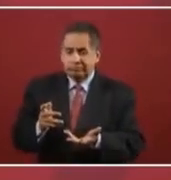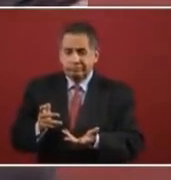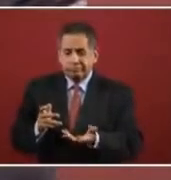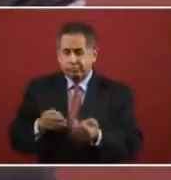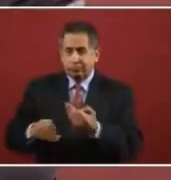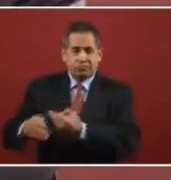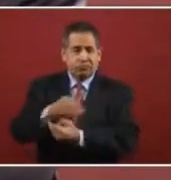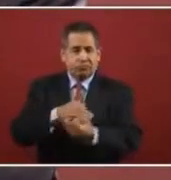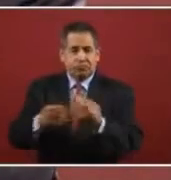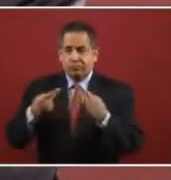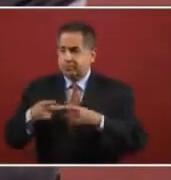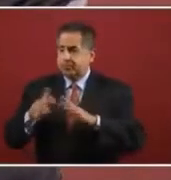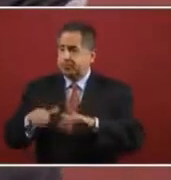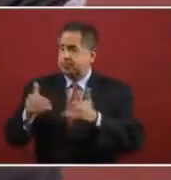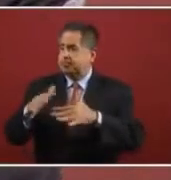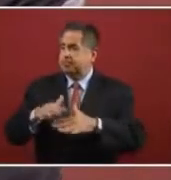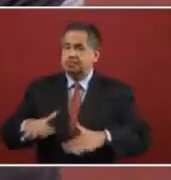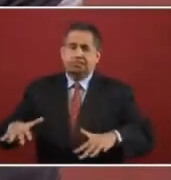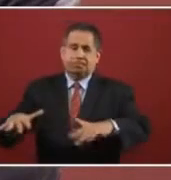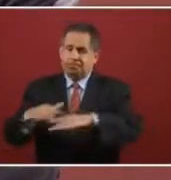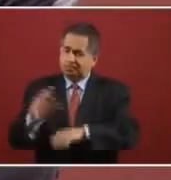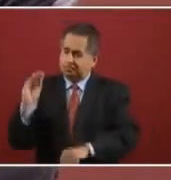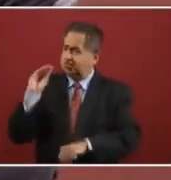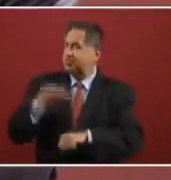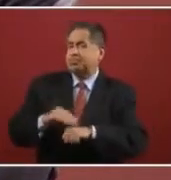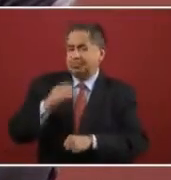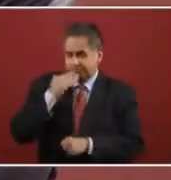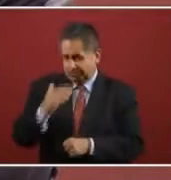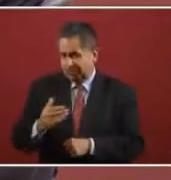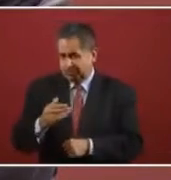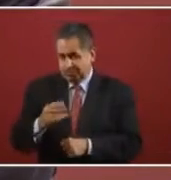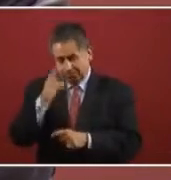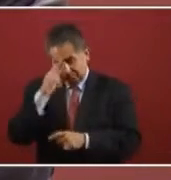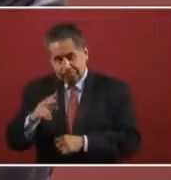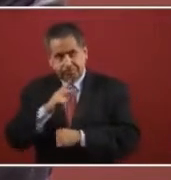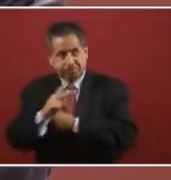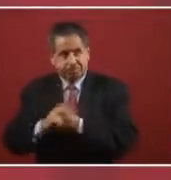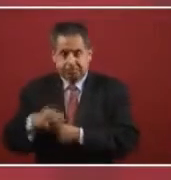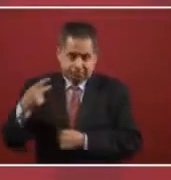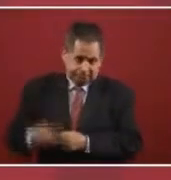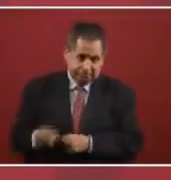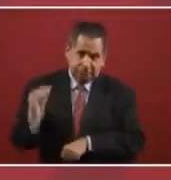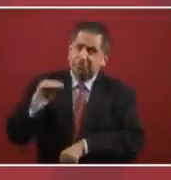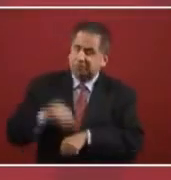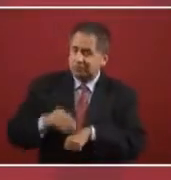with society, with the nation,